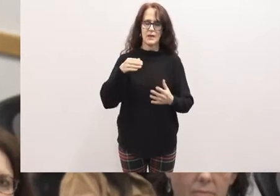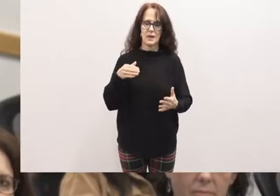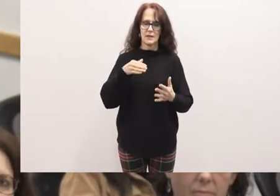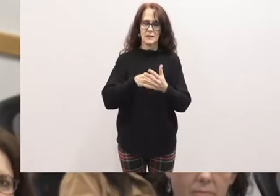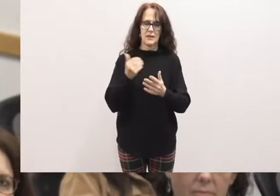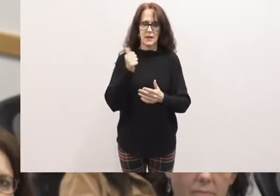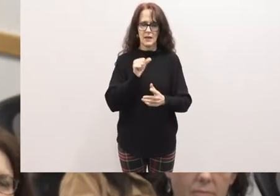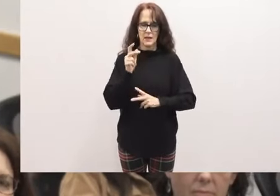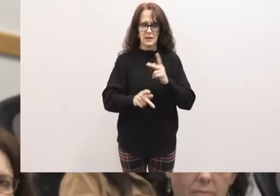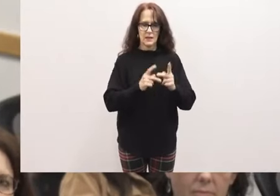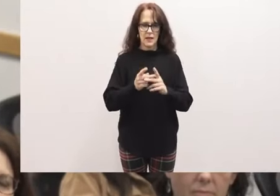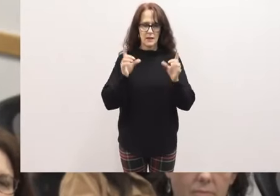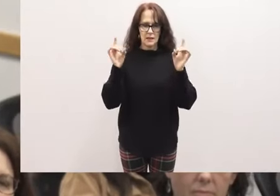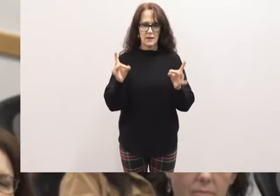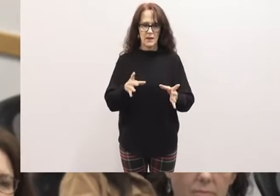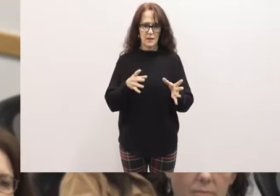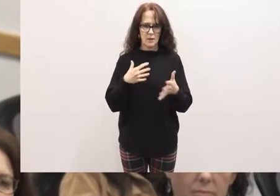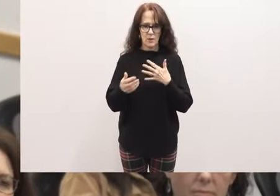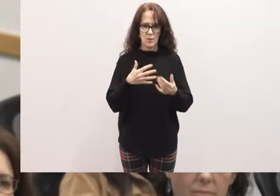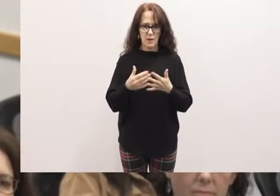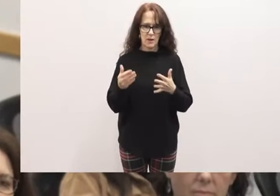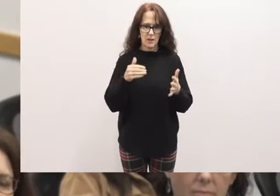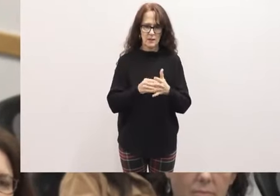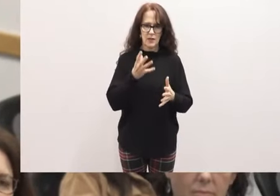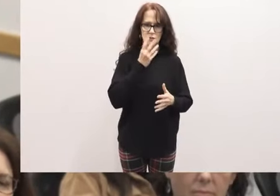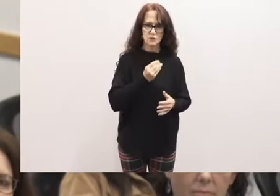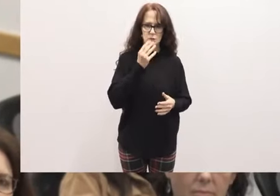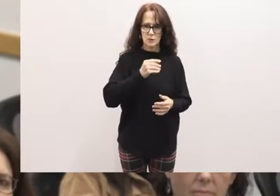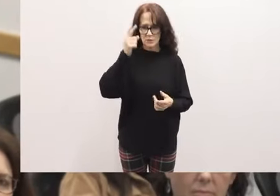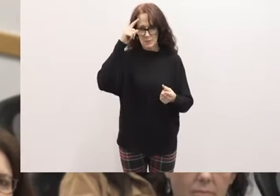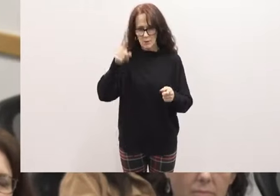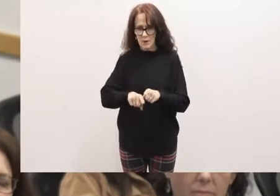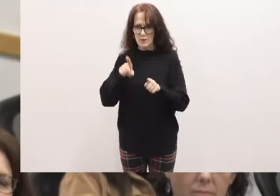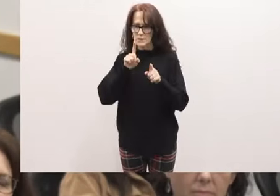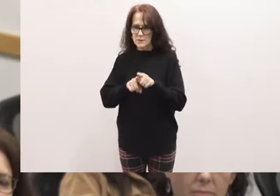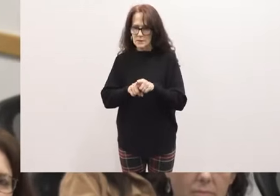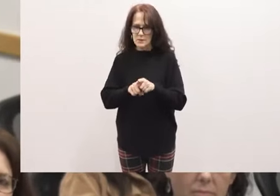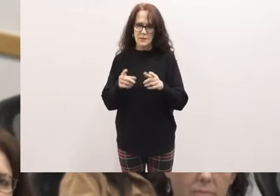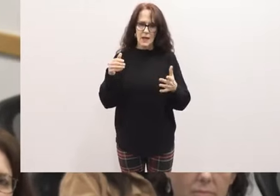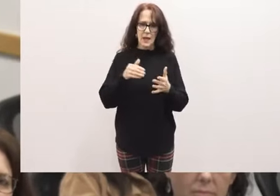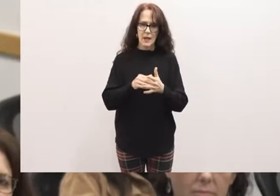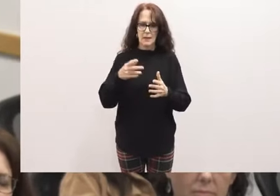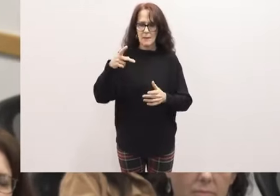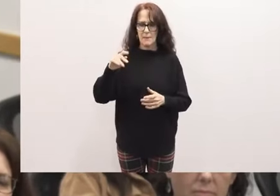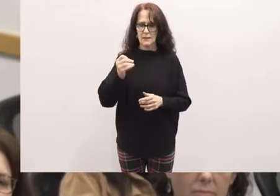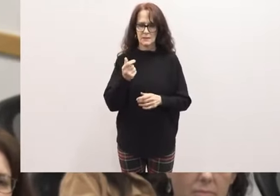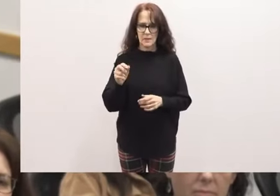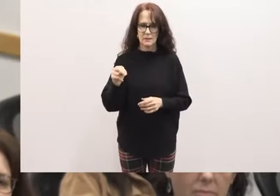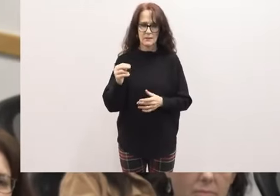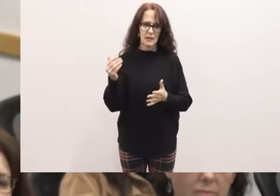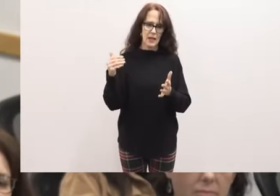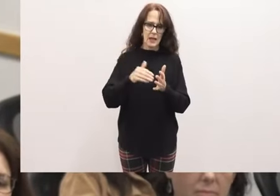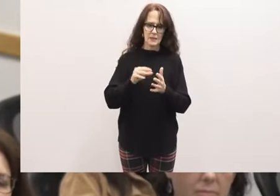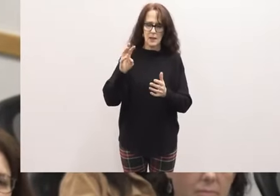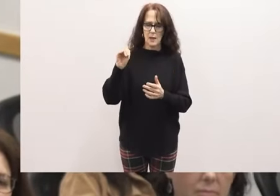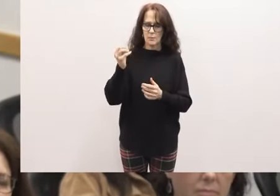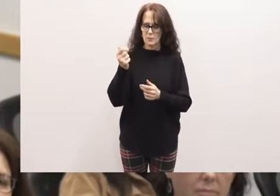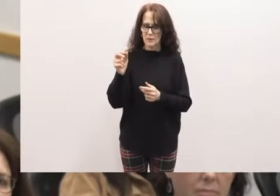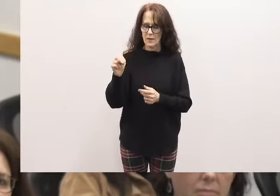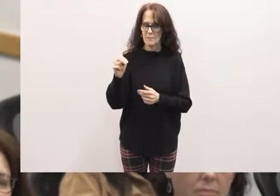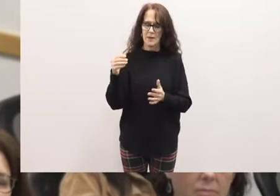any type of hate, whether it's against our Jewish brothers or sisters, anti-Palestinian, anti-Muslim,